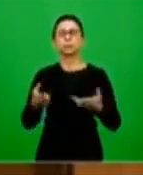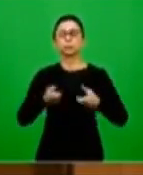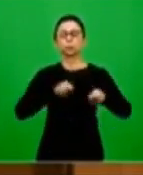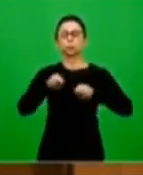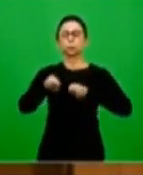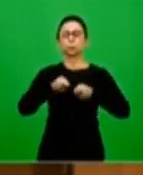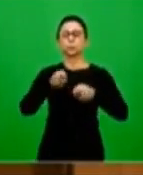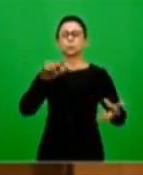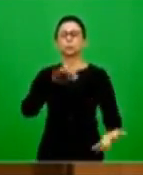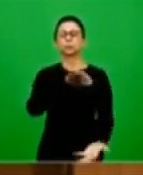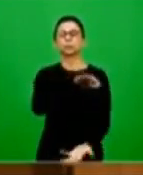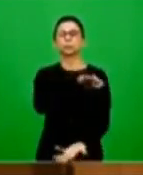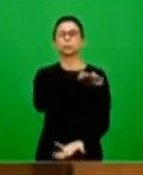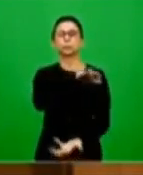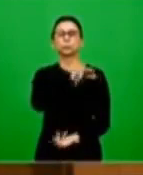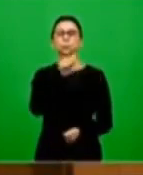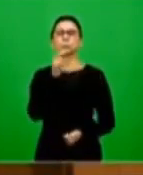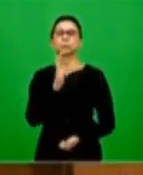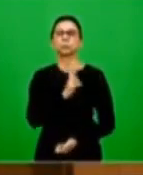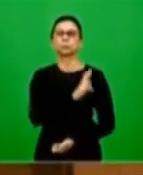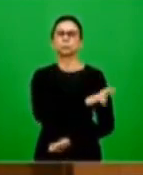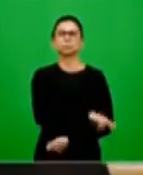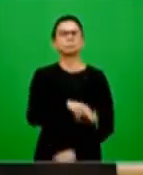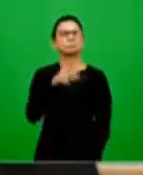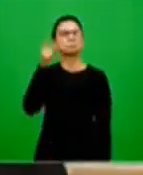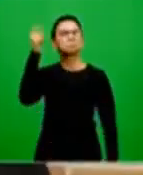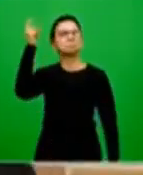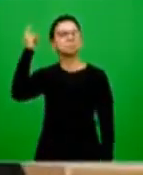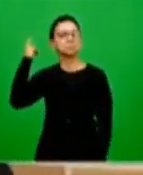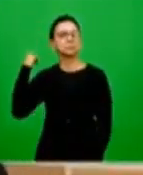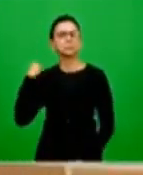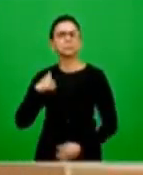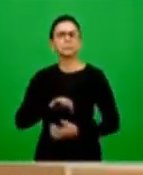church stopped being religious.